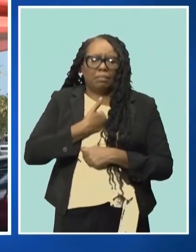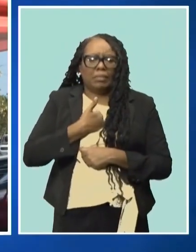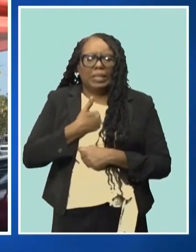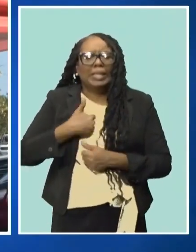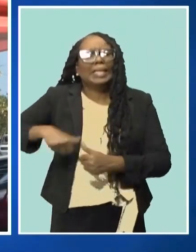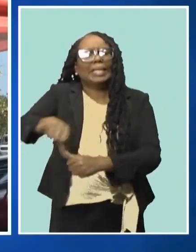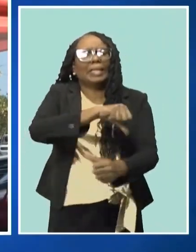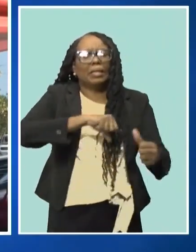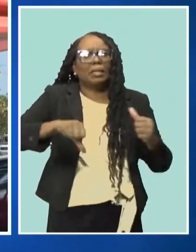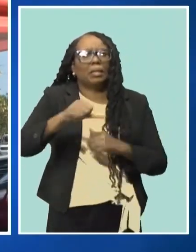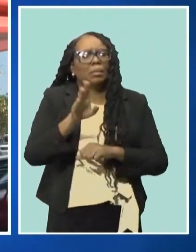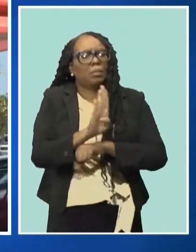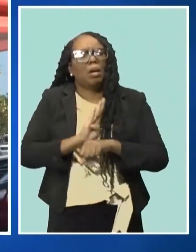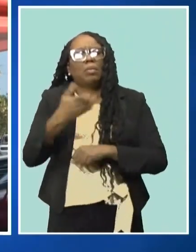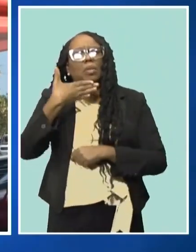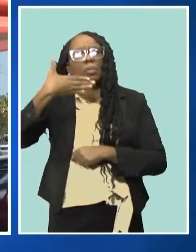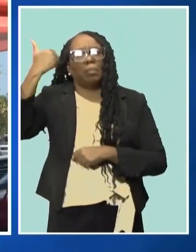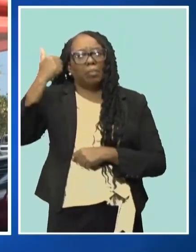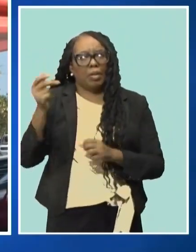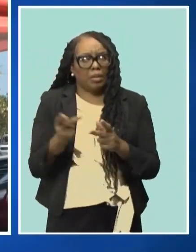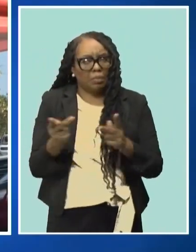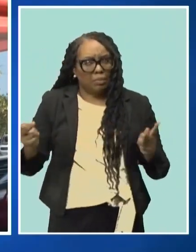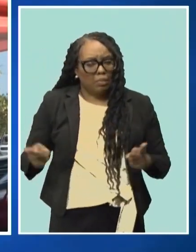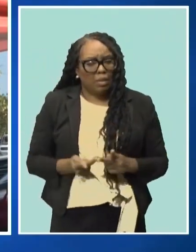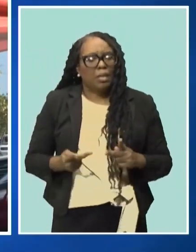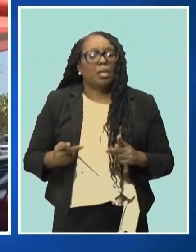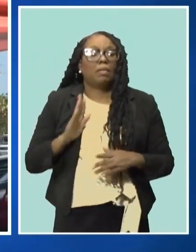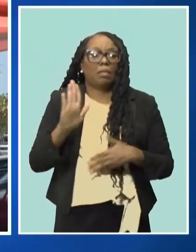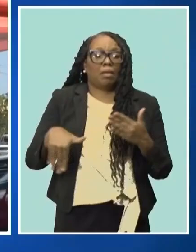country will be a much better place for all of us to live.